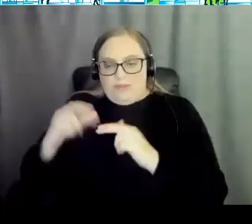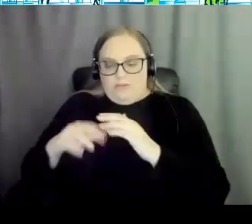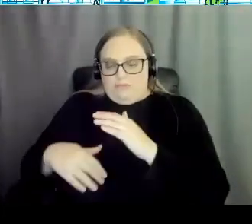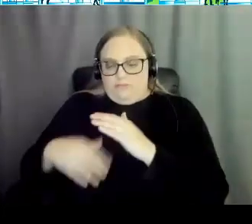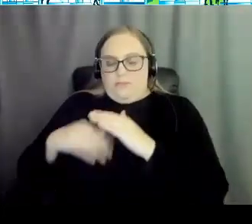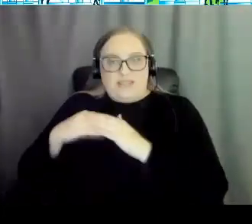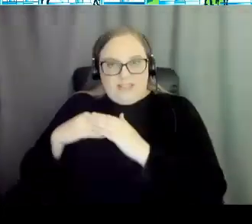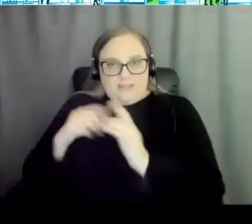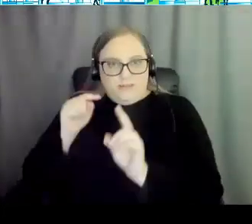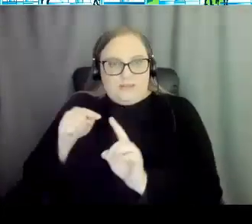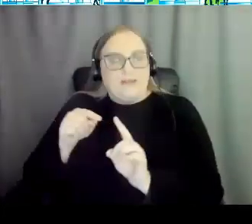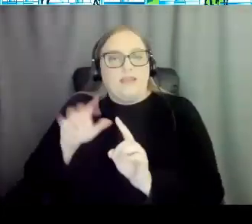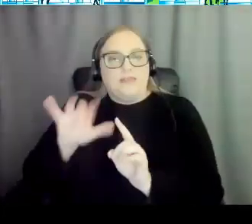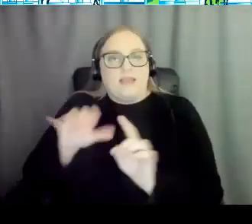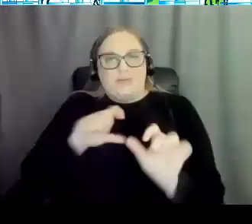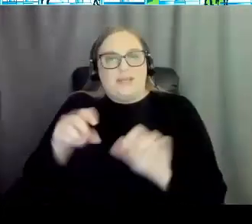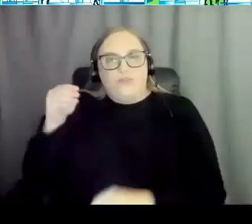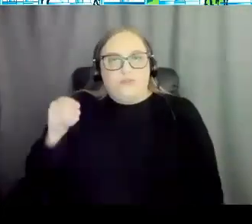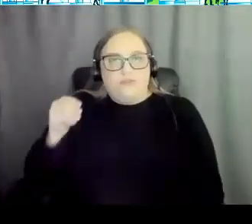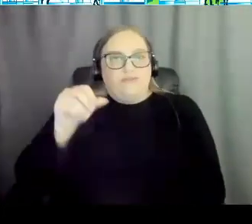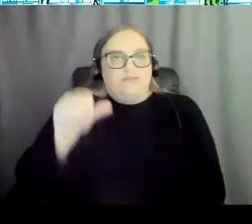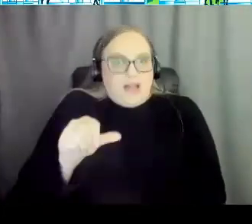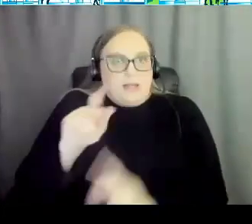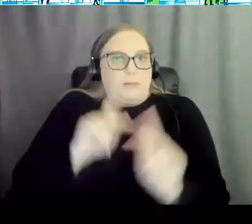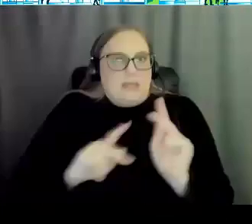being able to fund people to